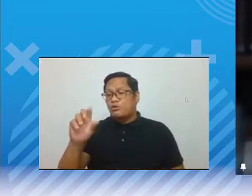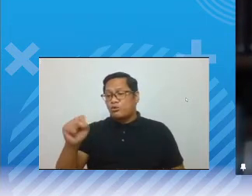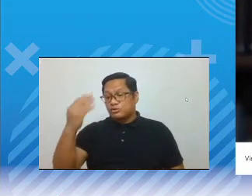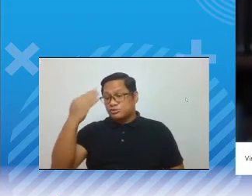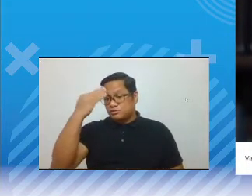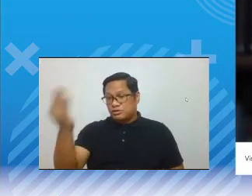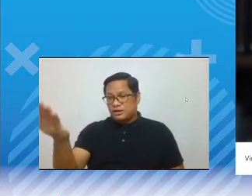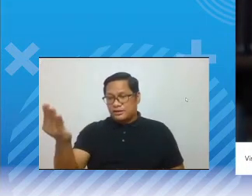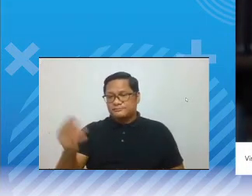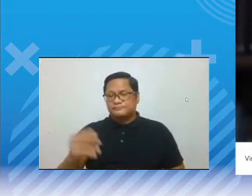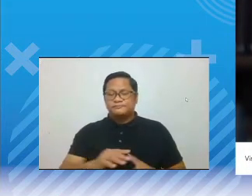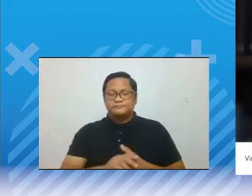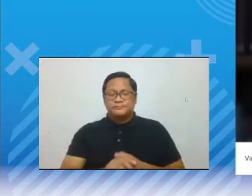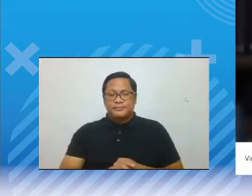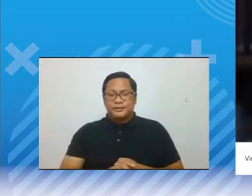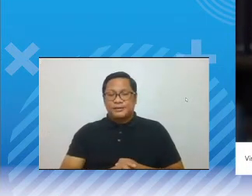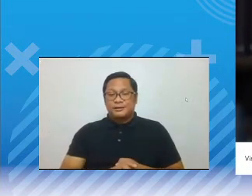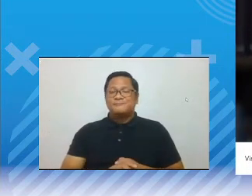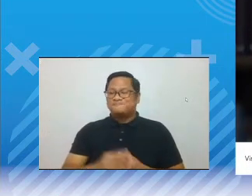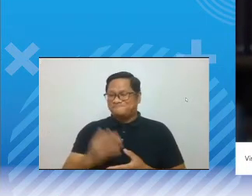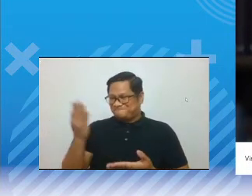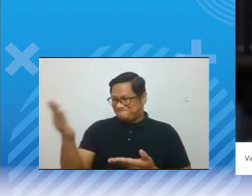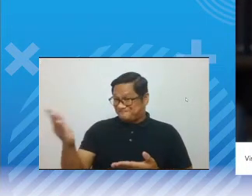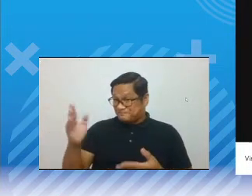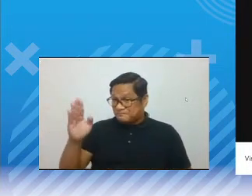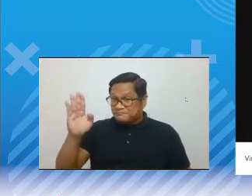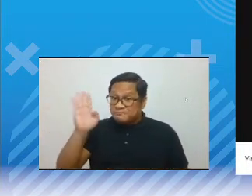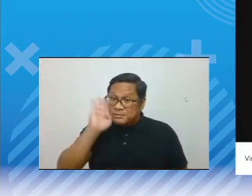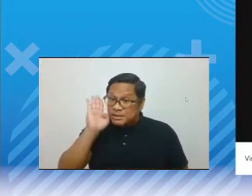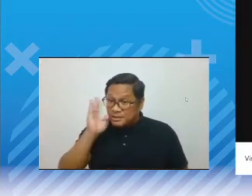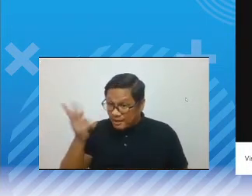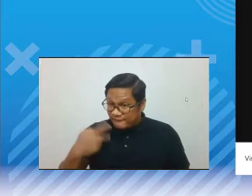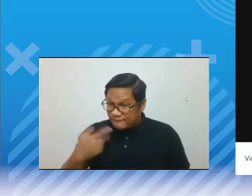Bulacan. Ma'am Beverly, nandiyan na po ba kayo?